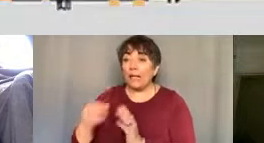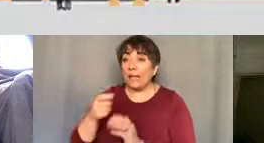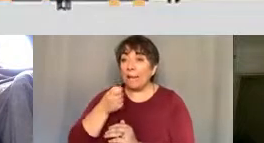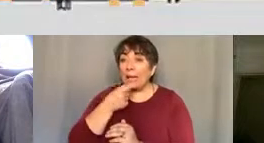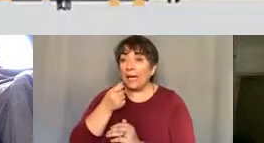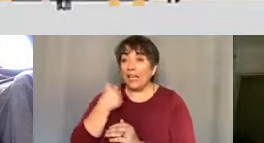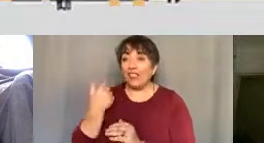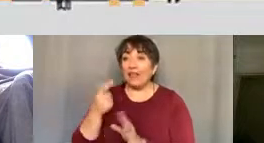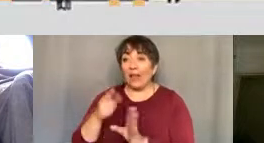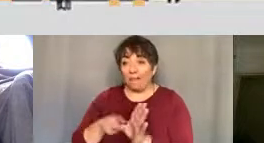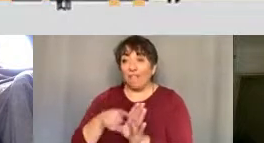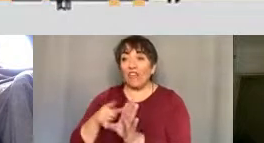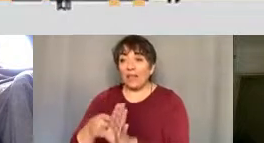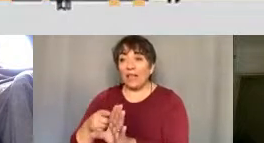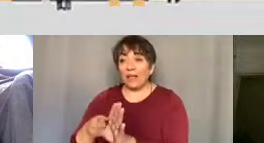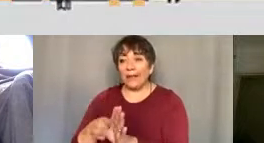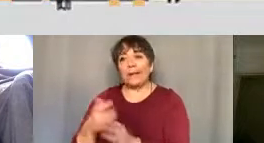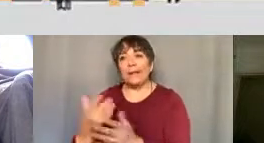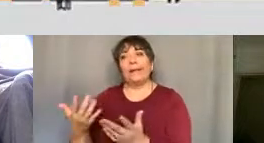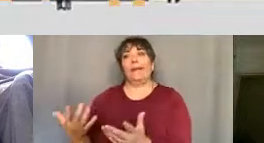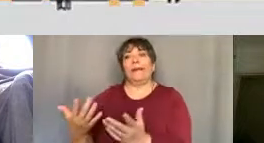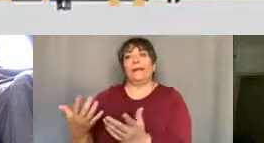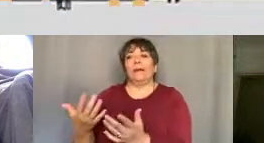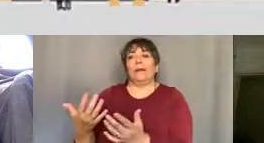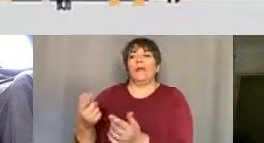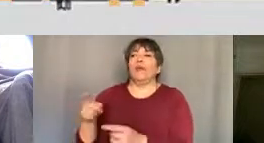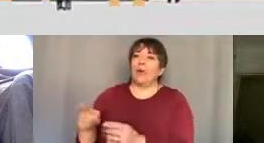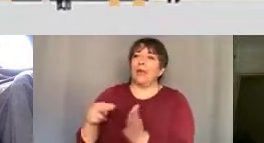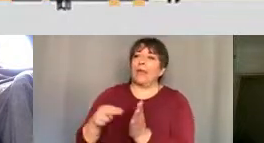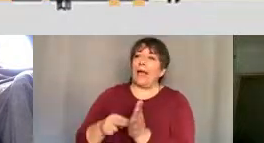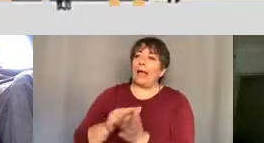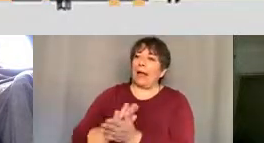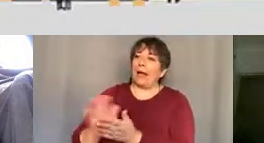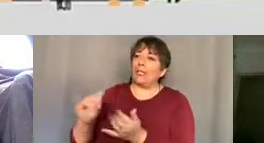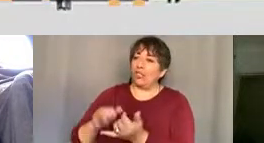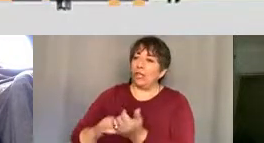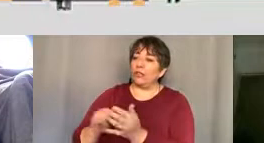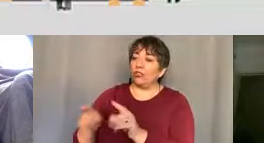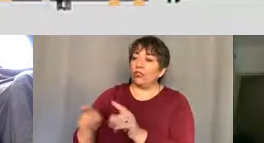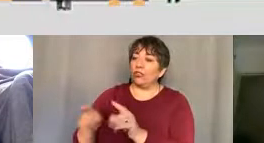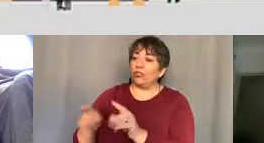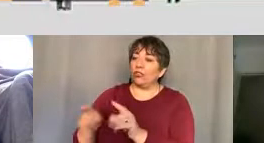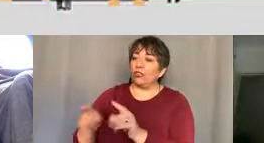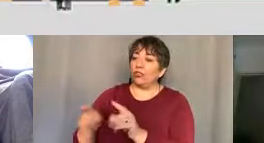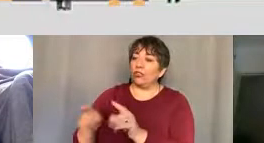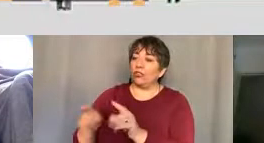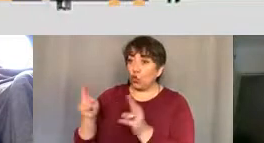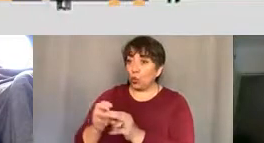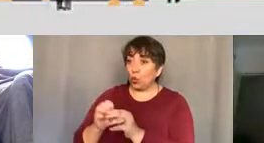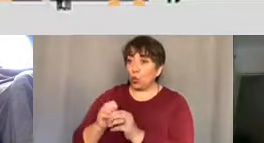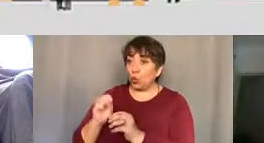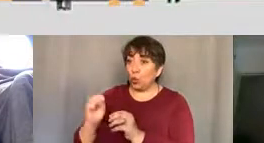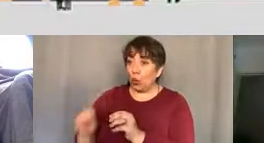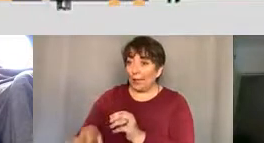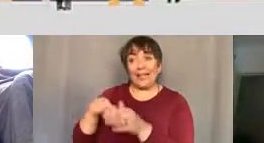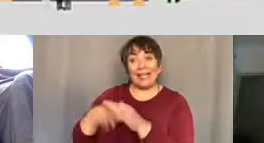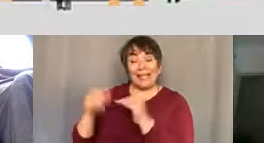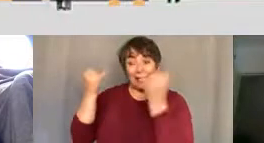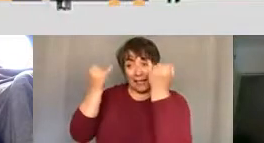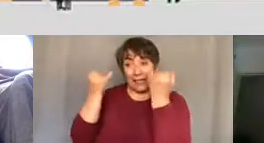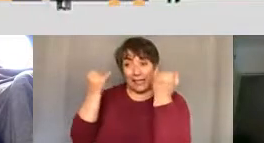the NHS piloted and tried different ways of reducing waste. And within Derbyshire at that time, we